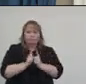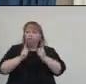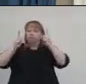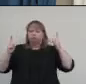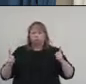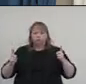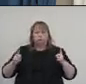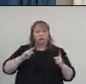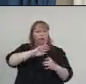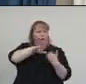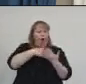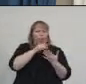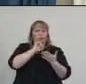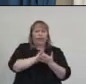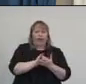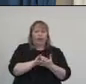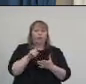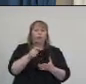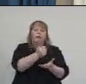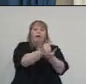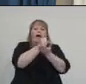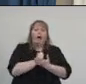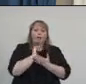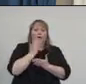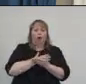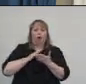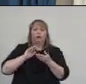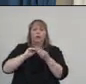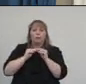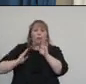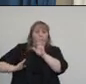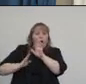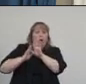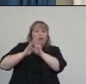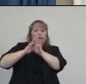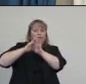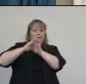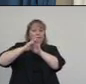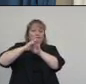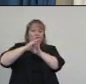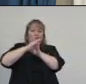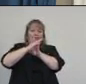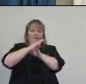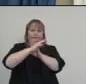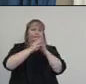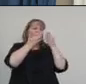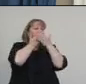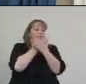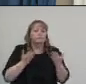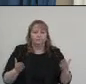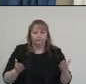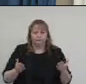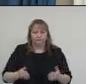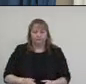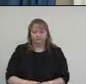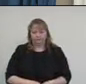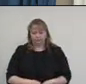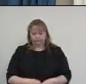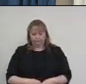week are so critical to our future success. I want to give a refresher on the criteria for